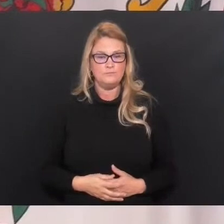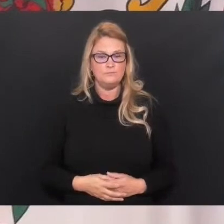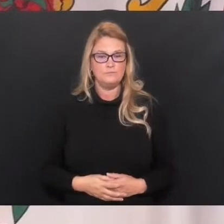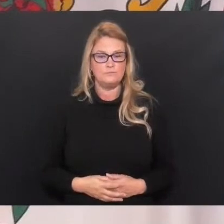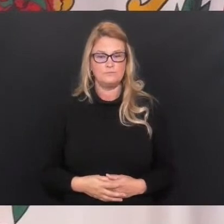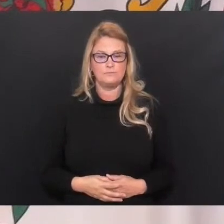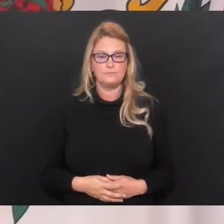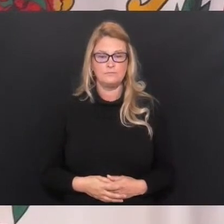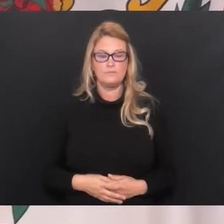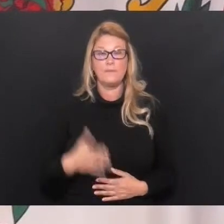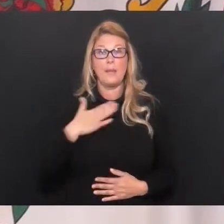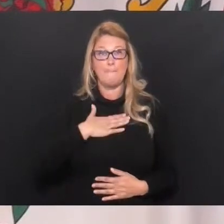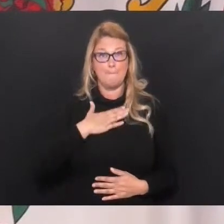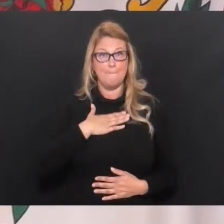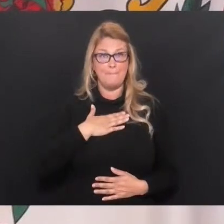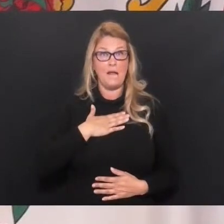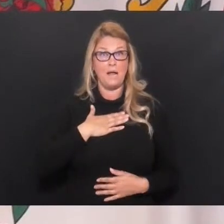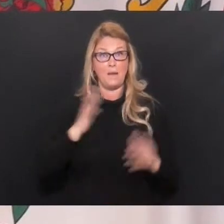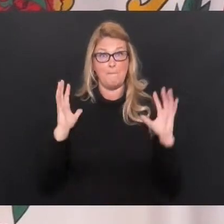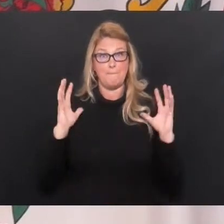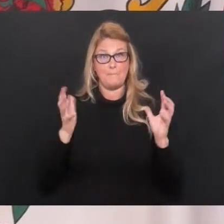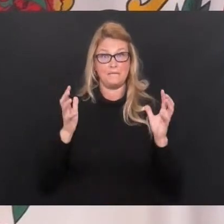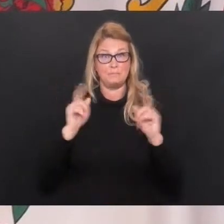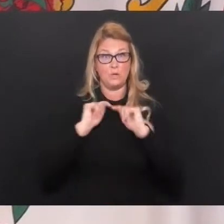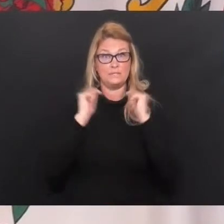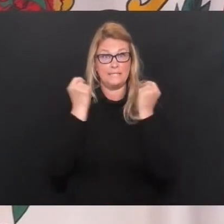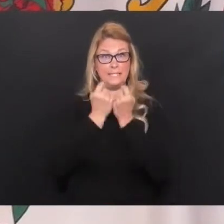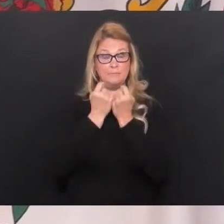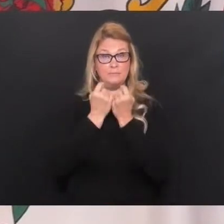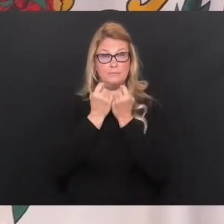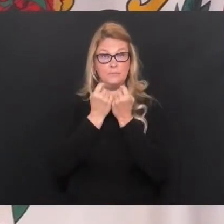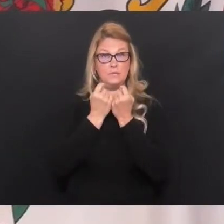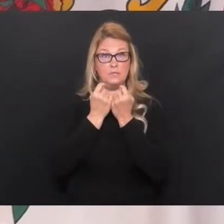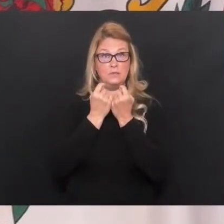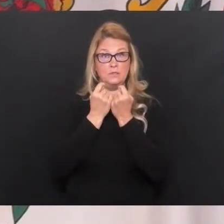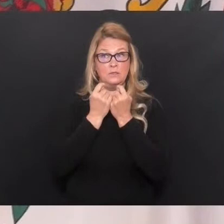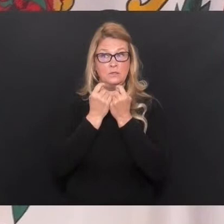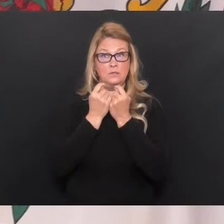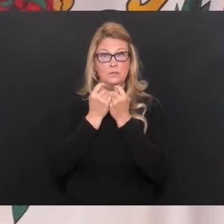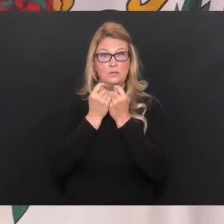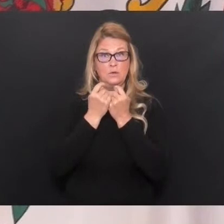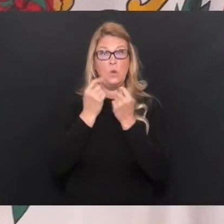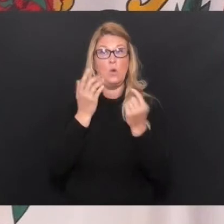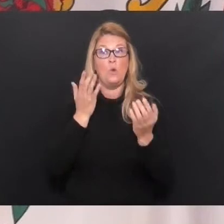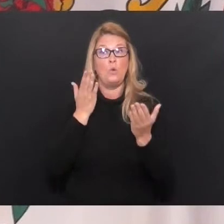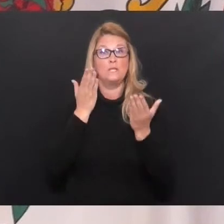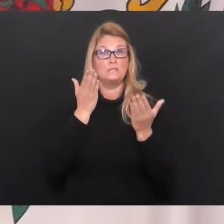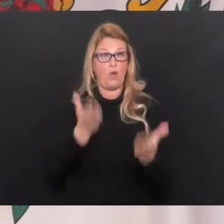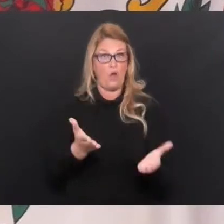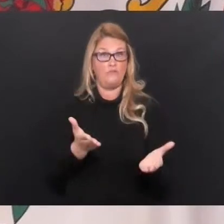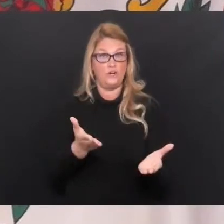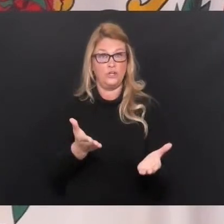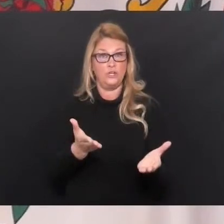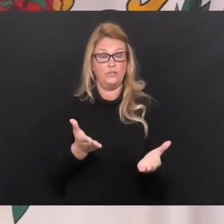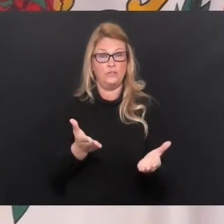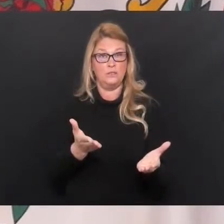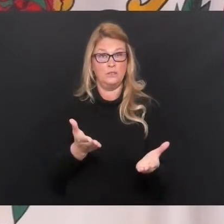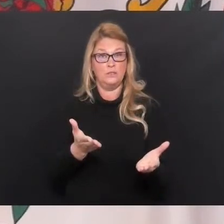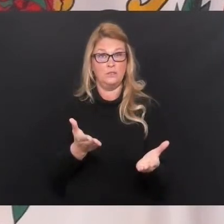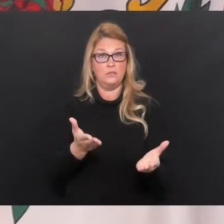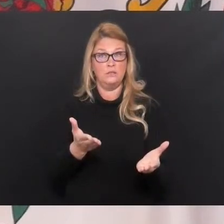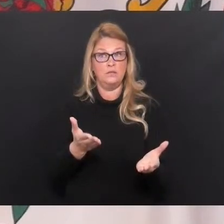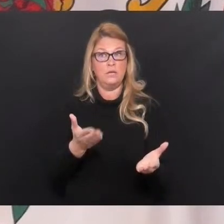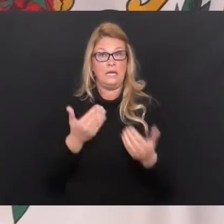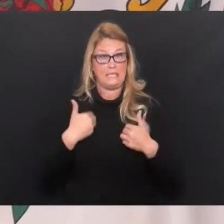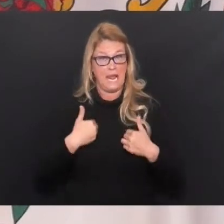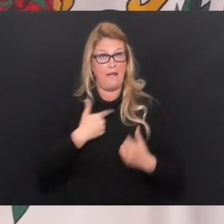My basketball team was offered, from what I understand through my assistant coach, was offered, you know, to be